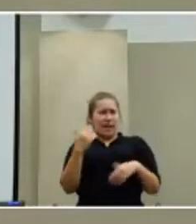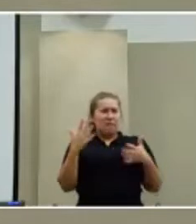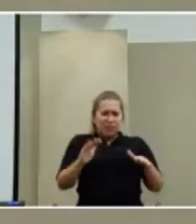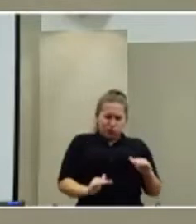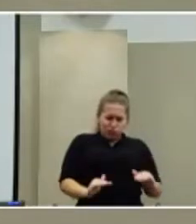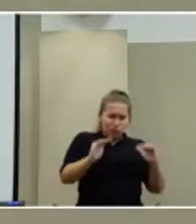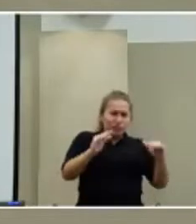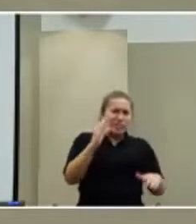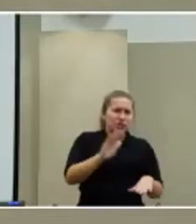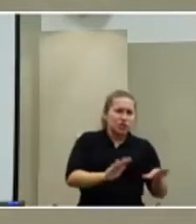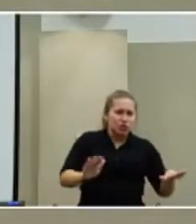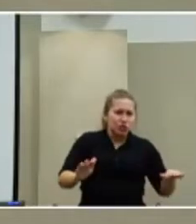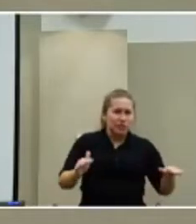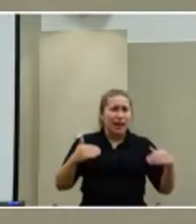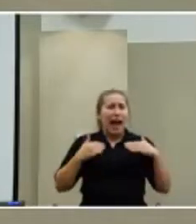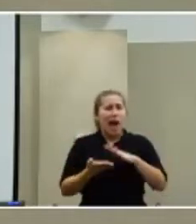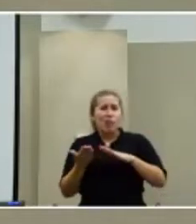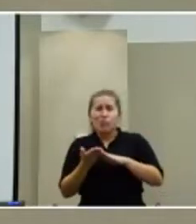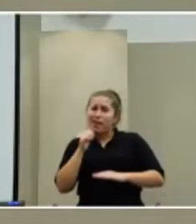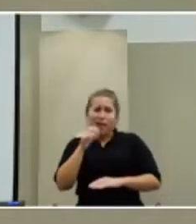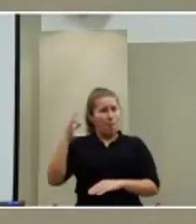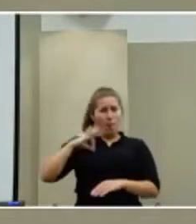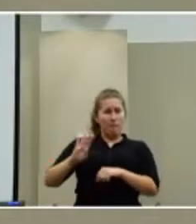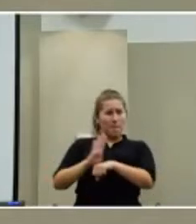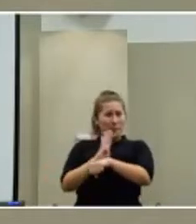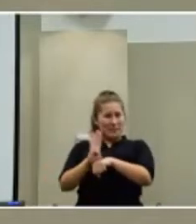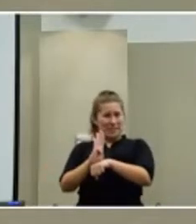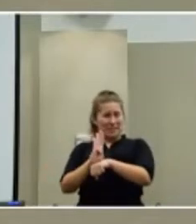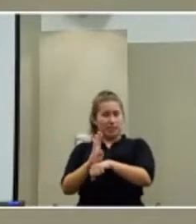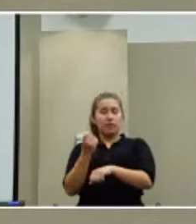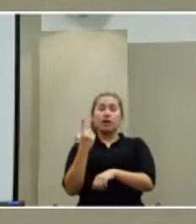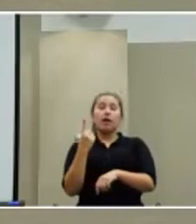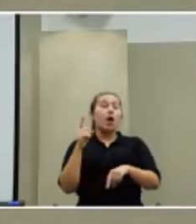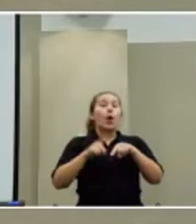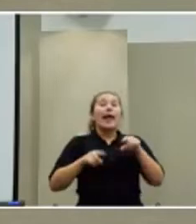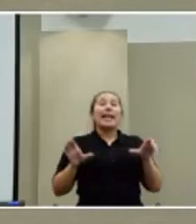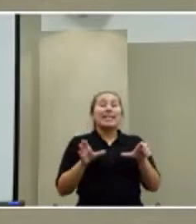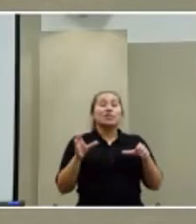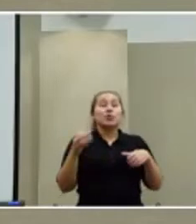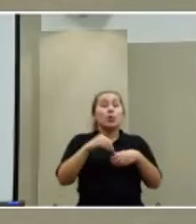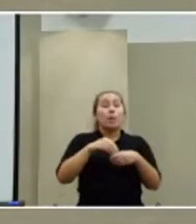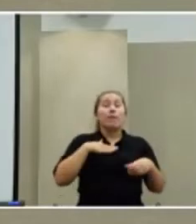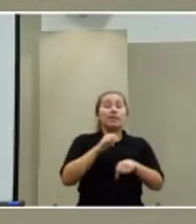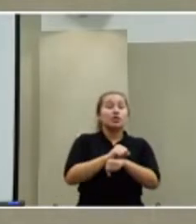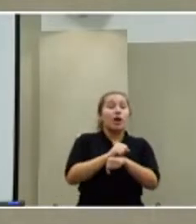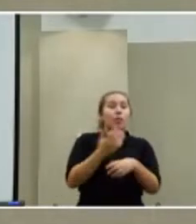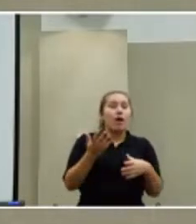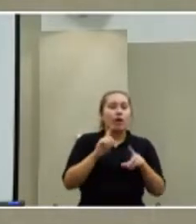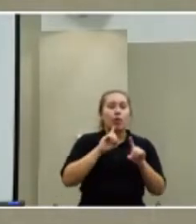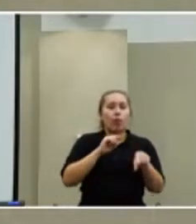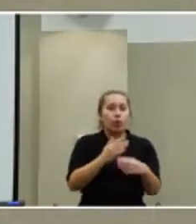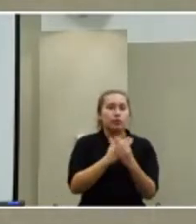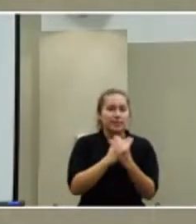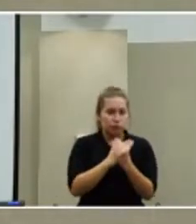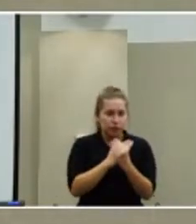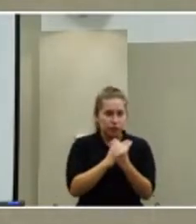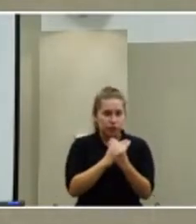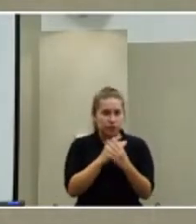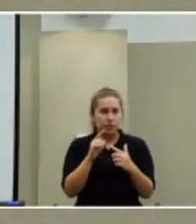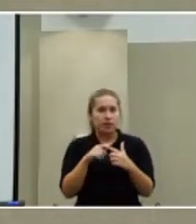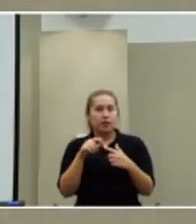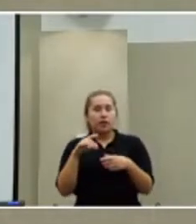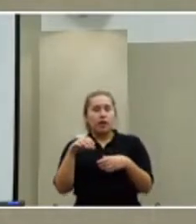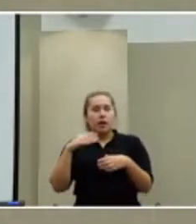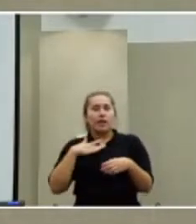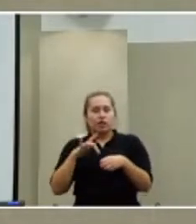I run a nonprofit in my spare time. But what I can't do in my job is order a sandwich, pour my own